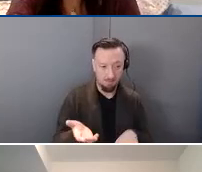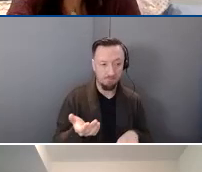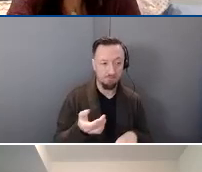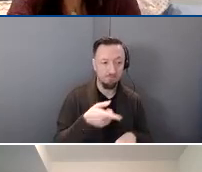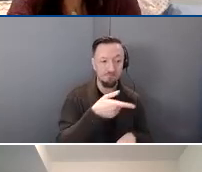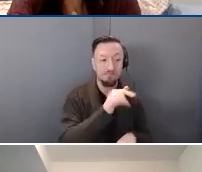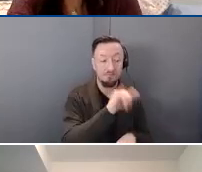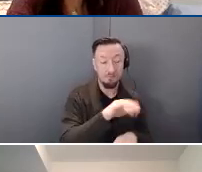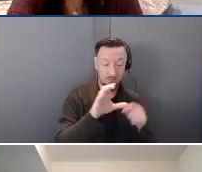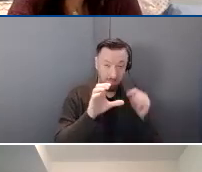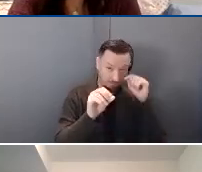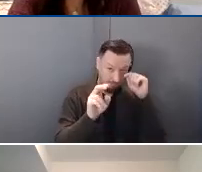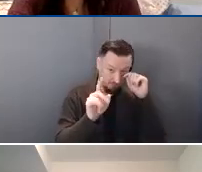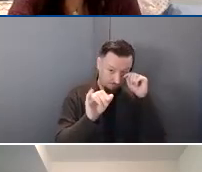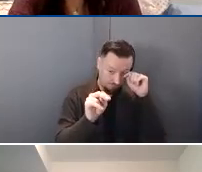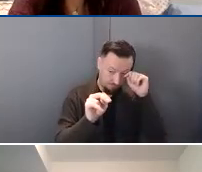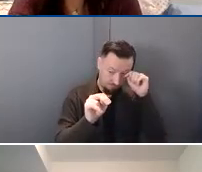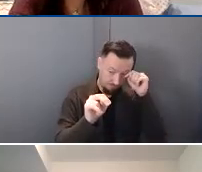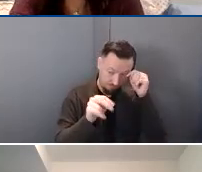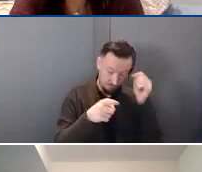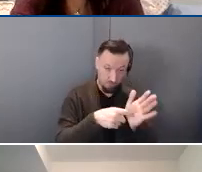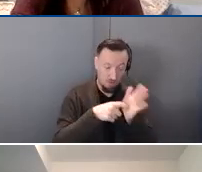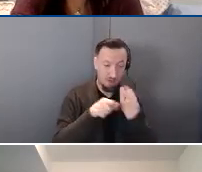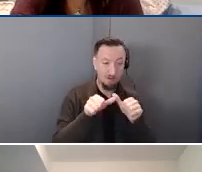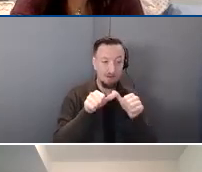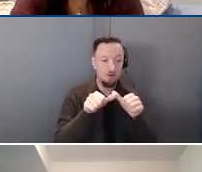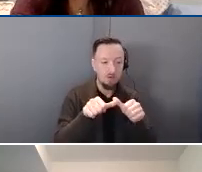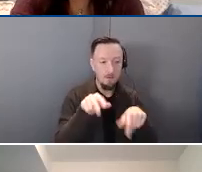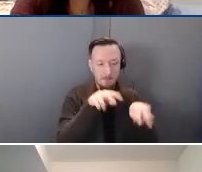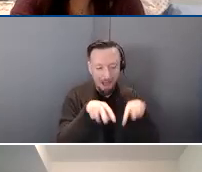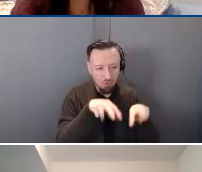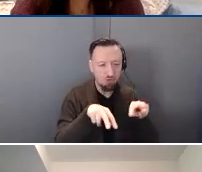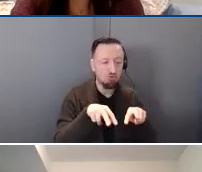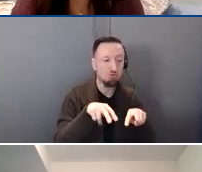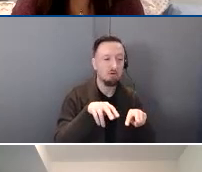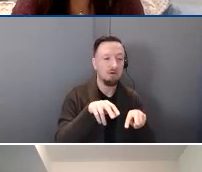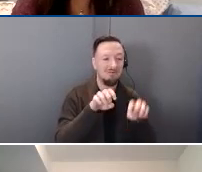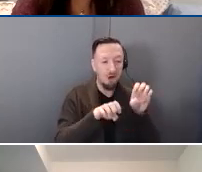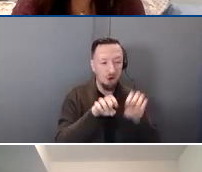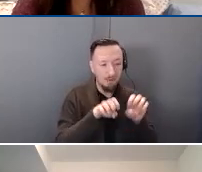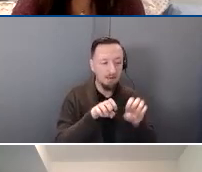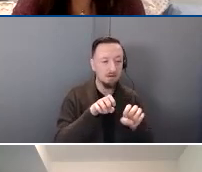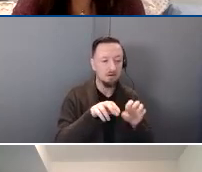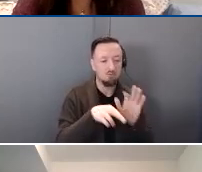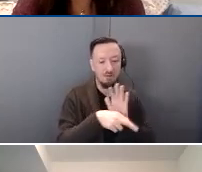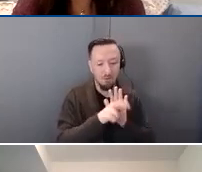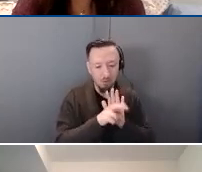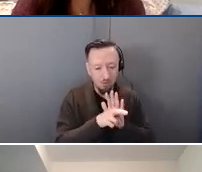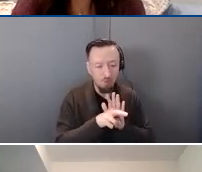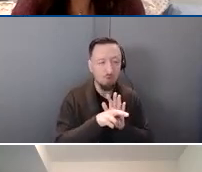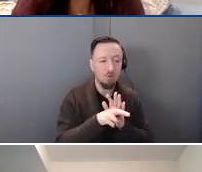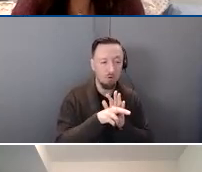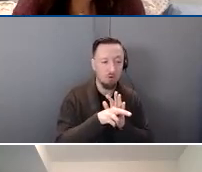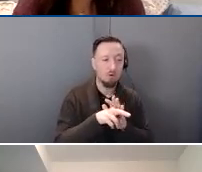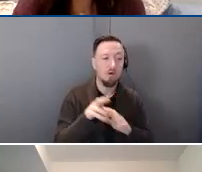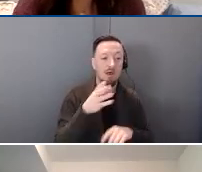does require continuous monitoring and development or revision of the patient's care plan. It